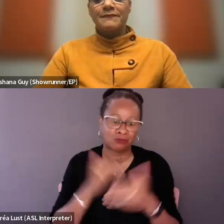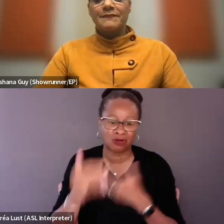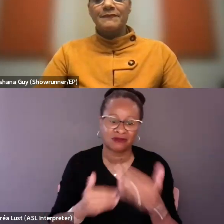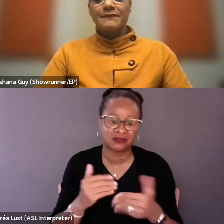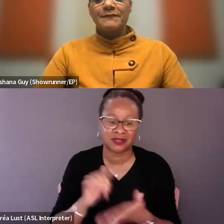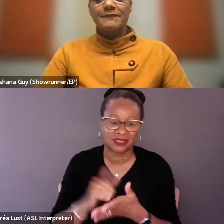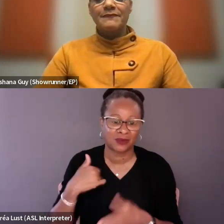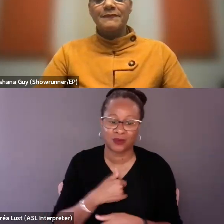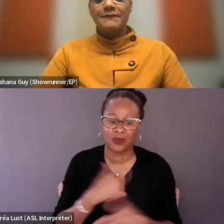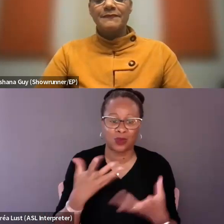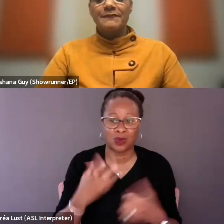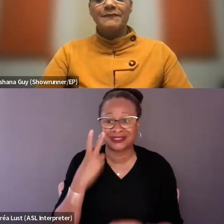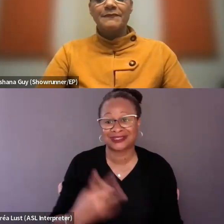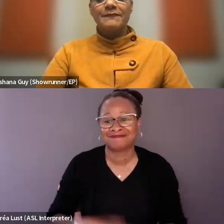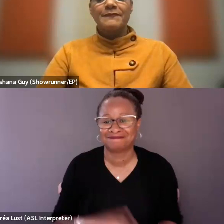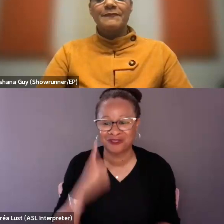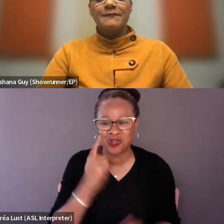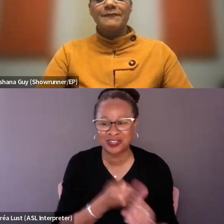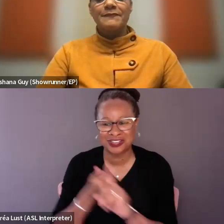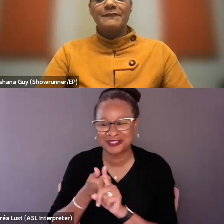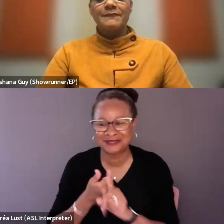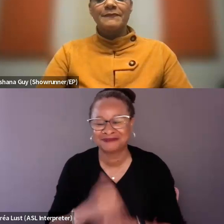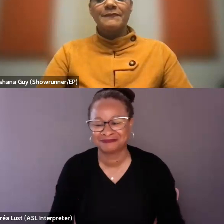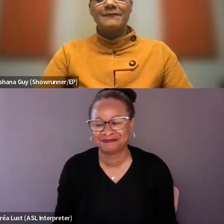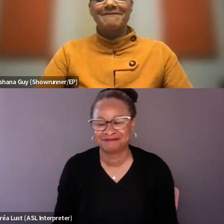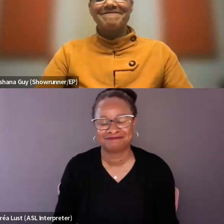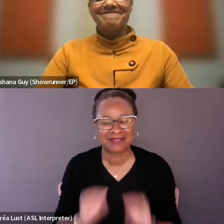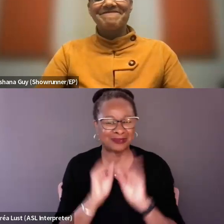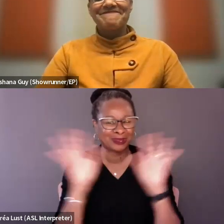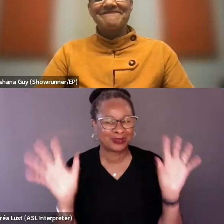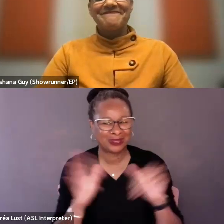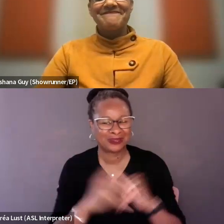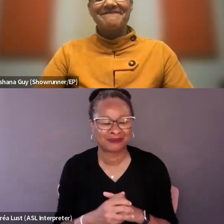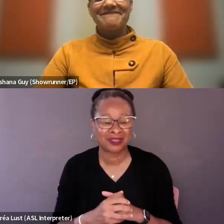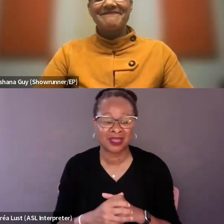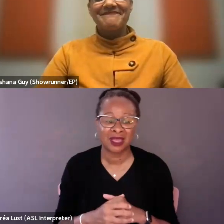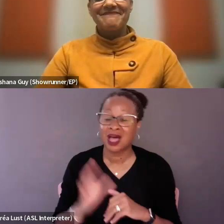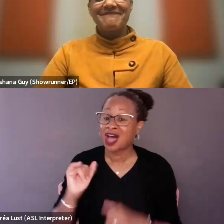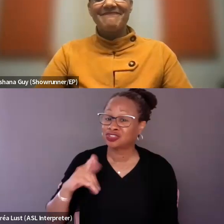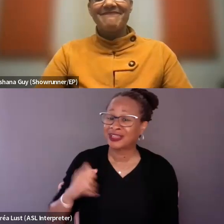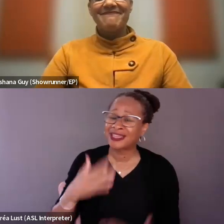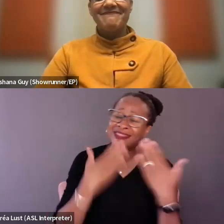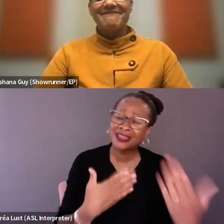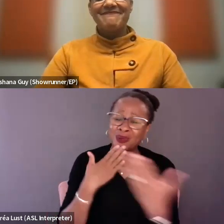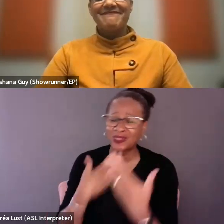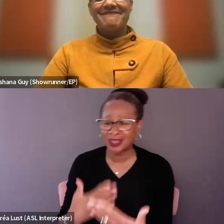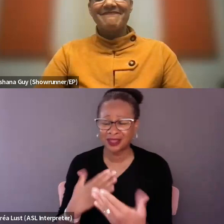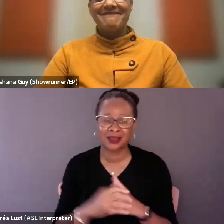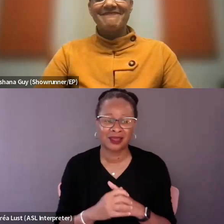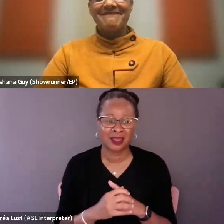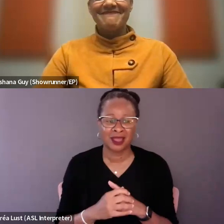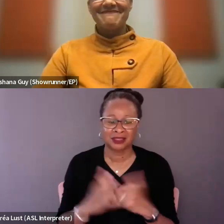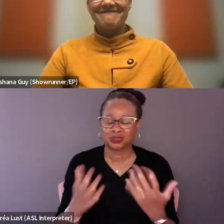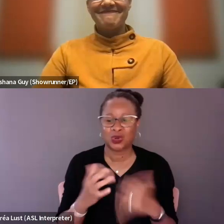that we want to see for ourselves. Absolutely. Well, thank you so much to the